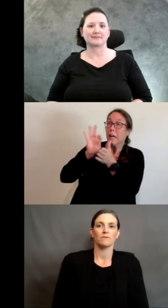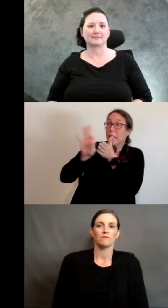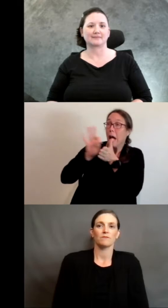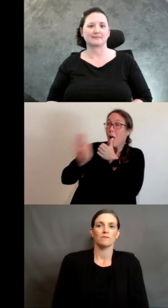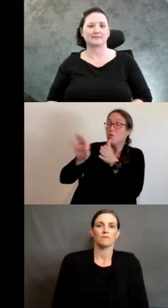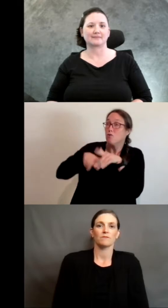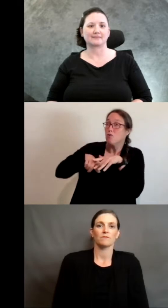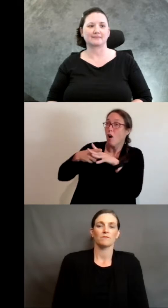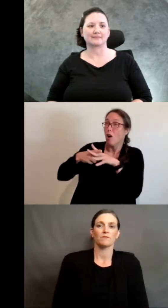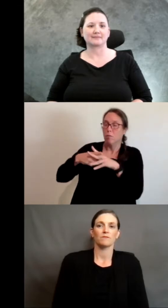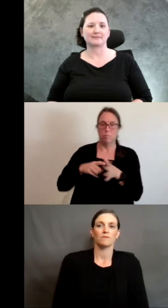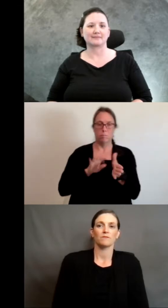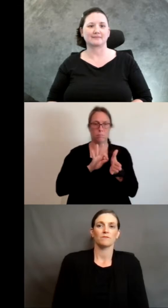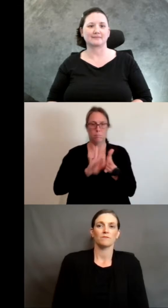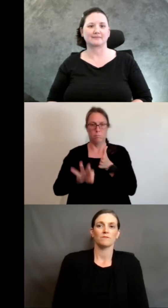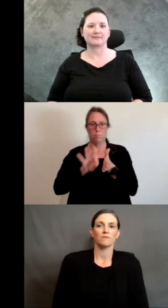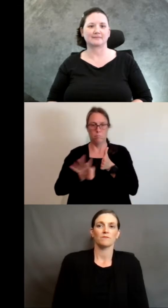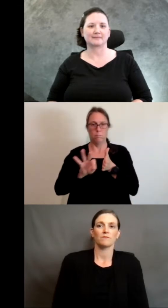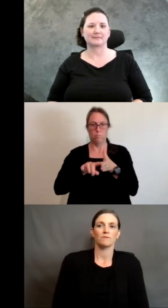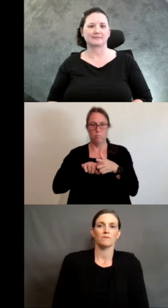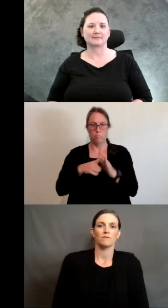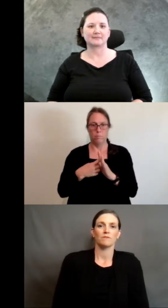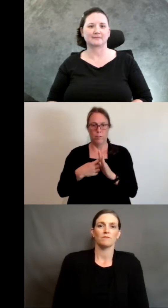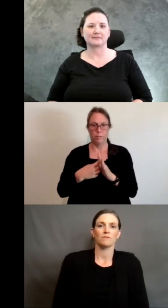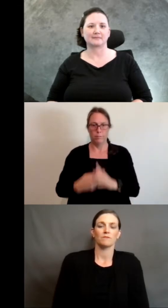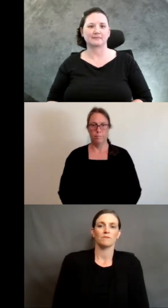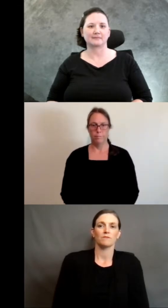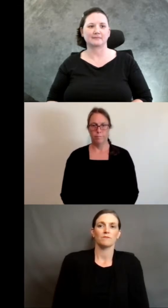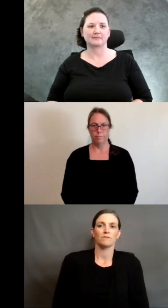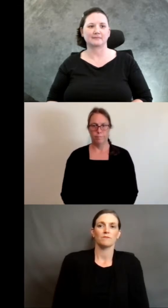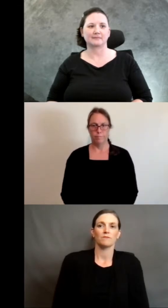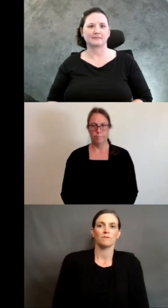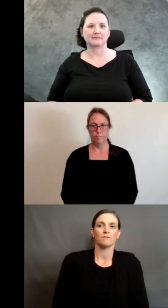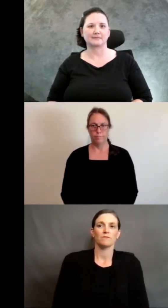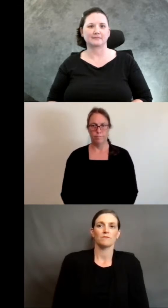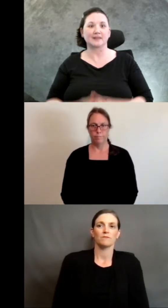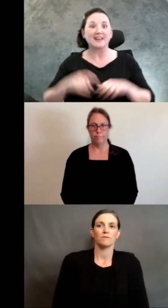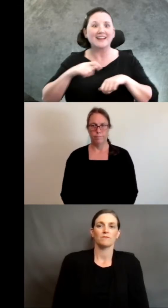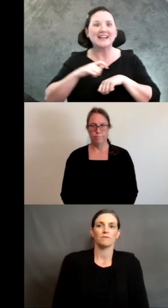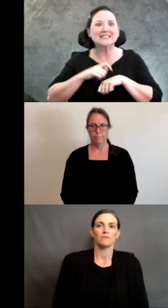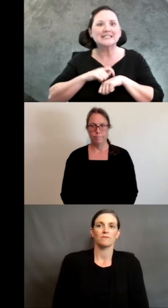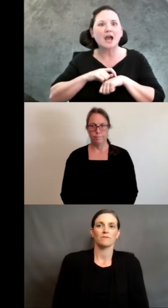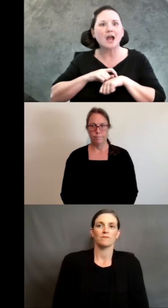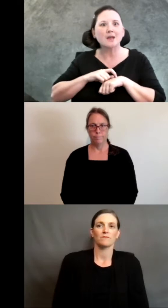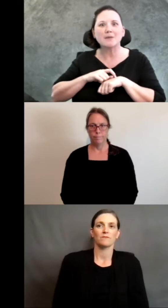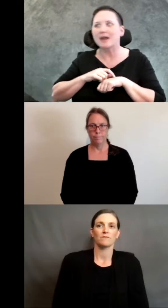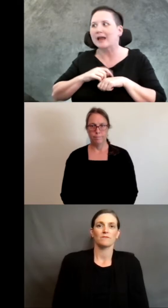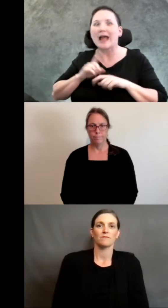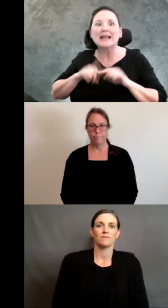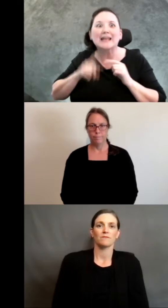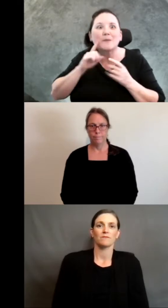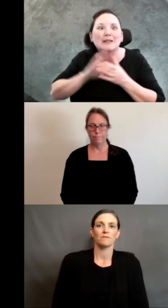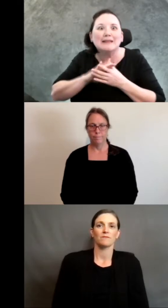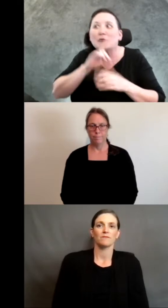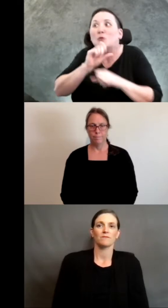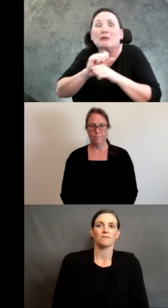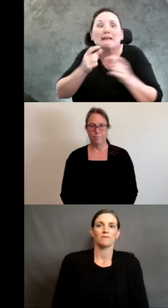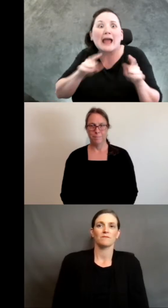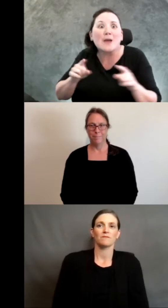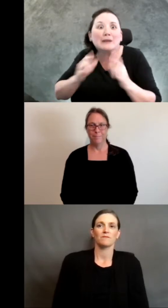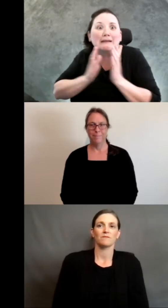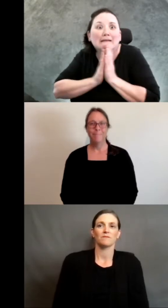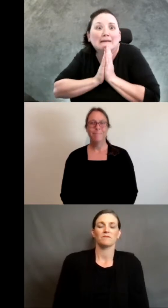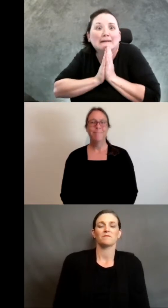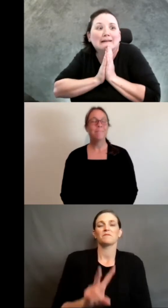Sequence engaged. It's time! I can't believe it's really happening. Vicky smiles at Johnny's